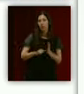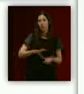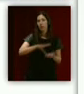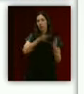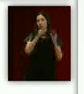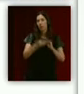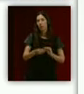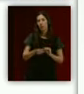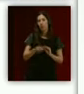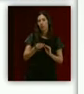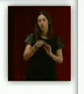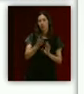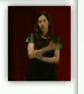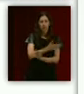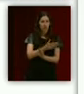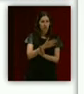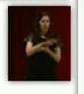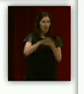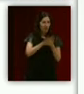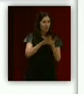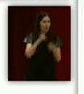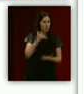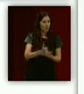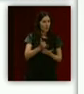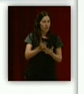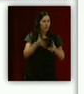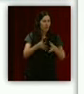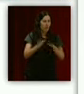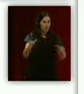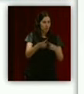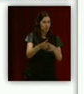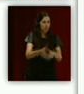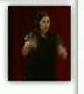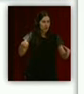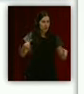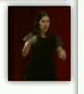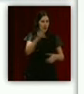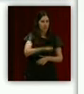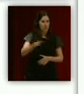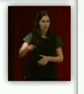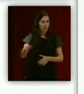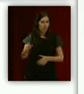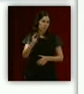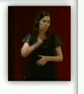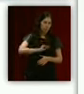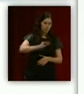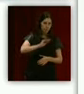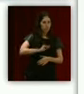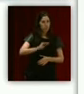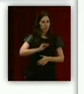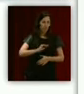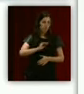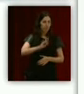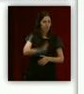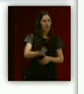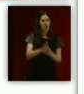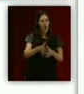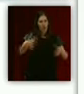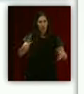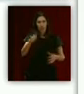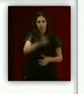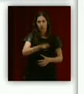can be made through this application. The application has been tested with a wide population, and I say wide